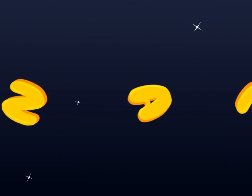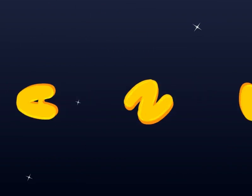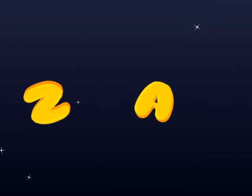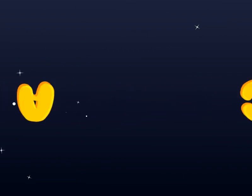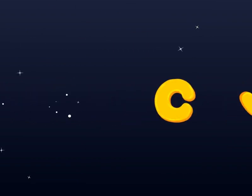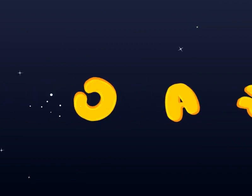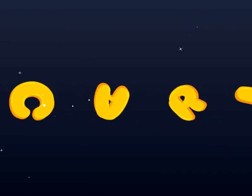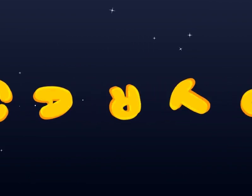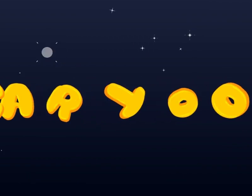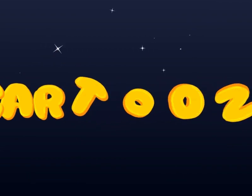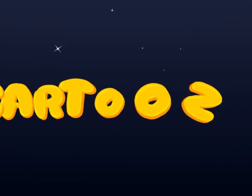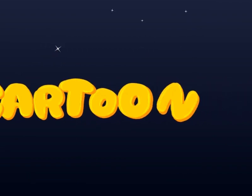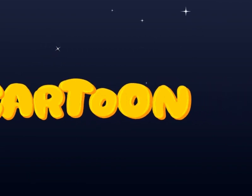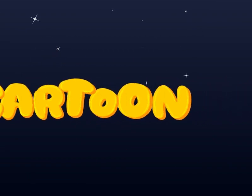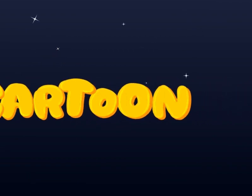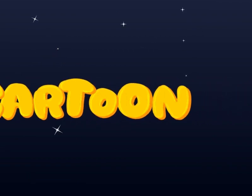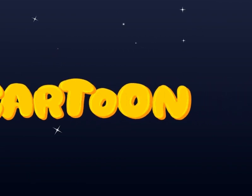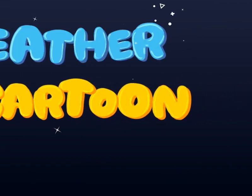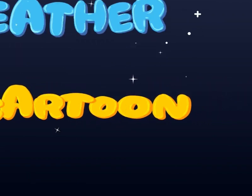banana